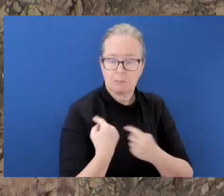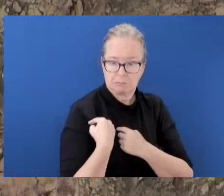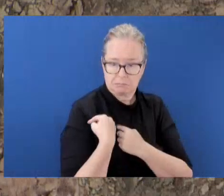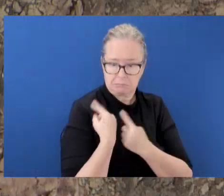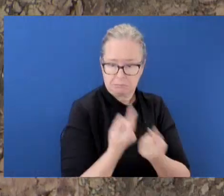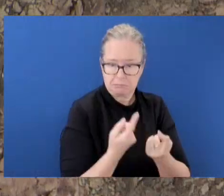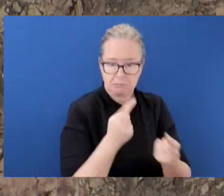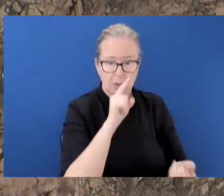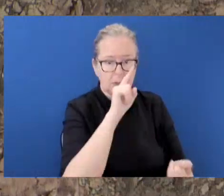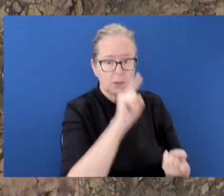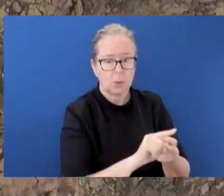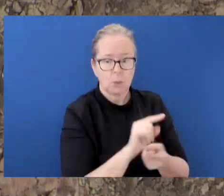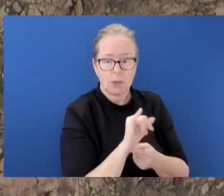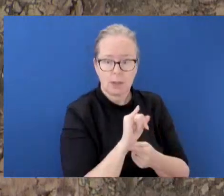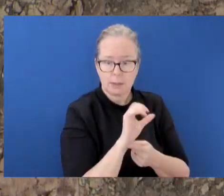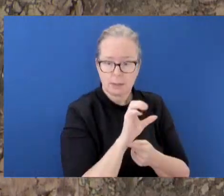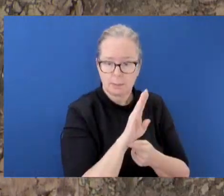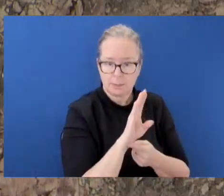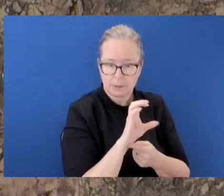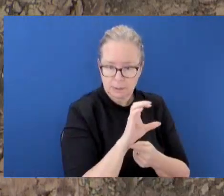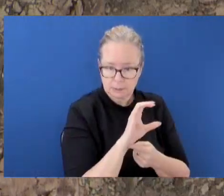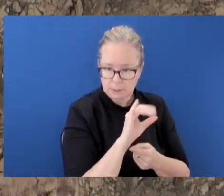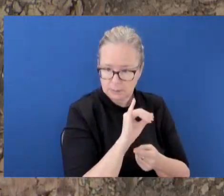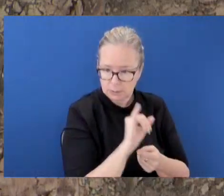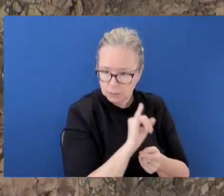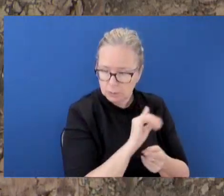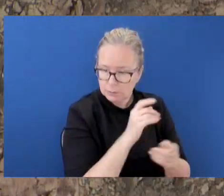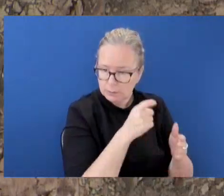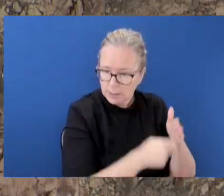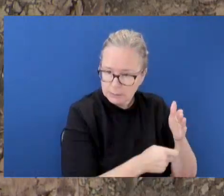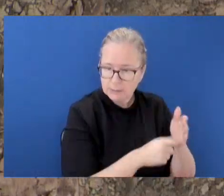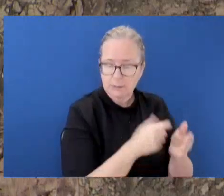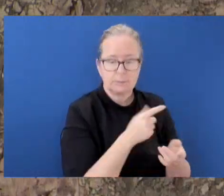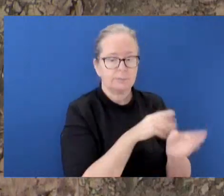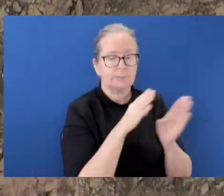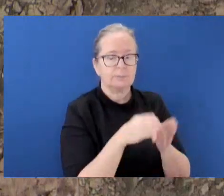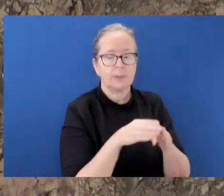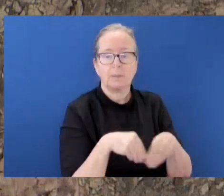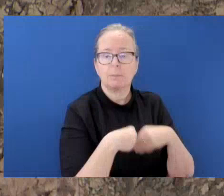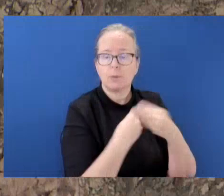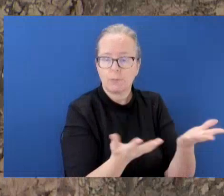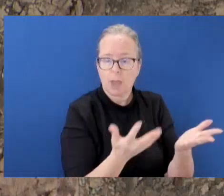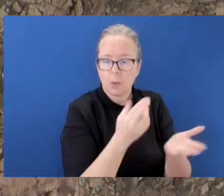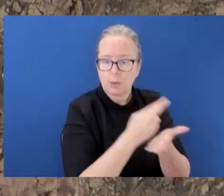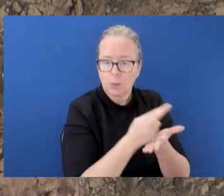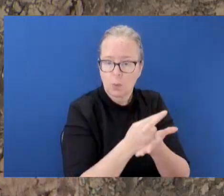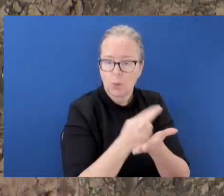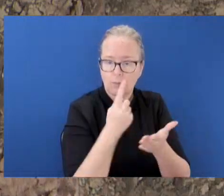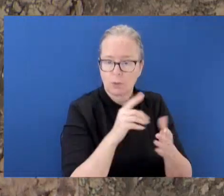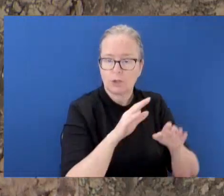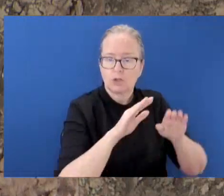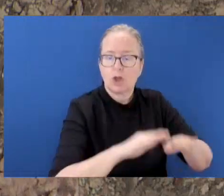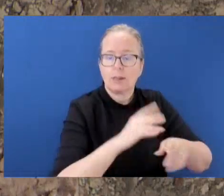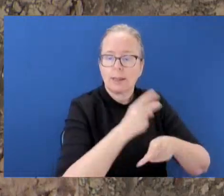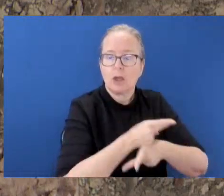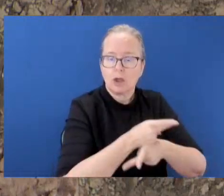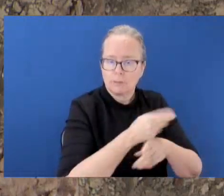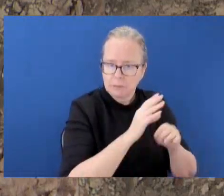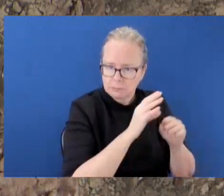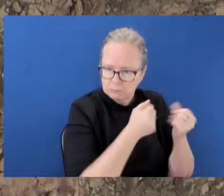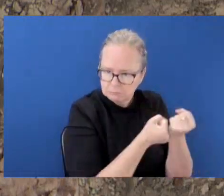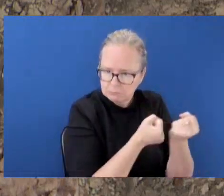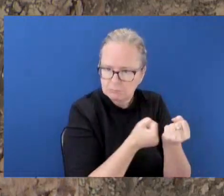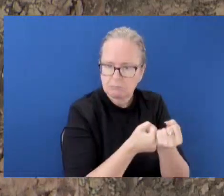is a government that is putting every single penny of the increase in carbon tax back into people's pockets through the Climate Action Tax Credit.